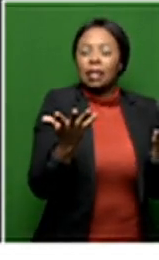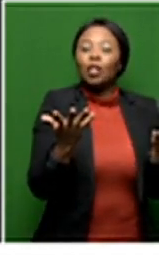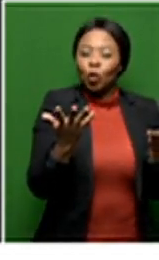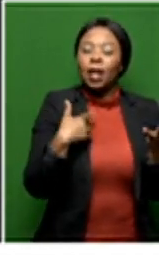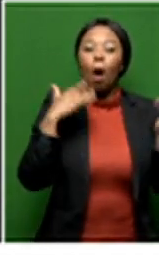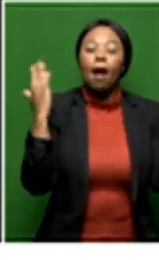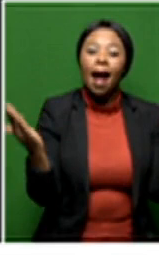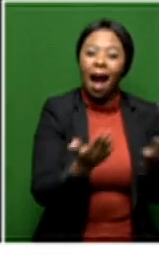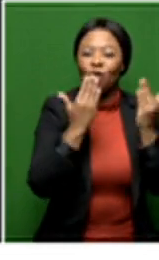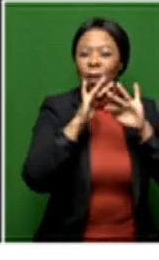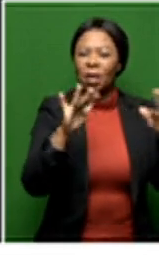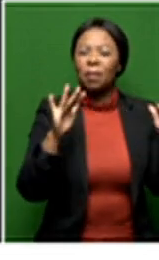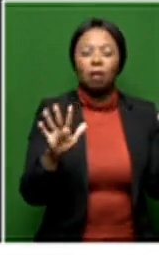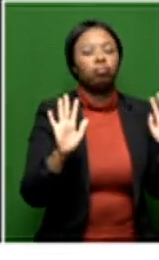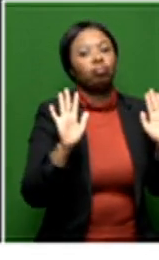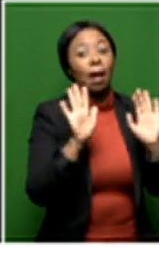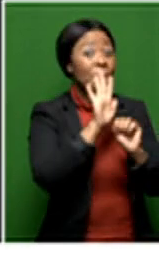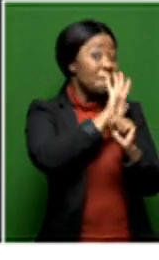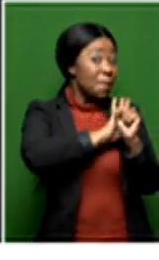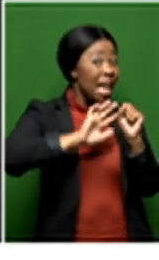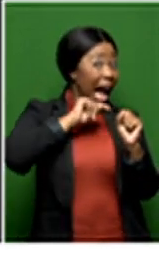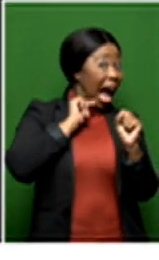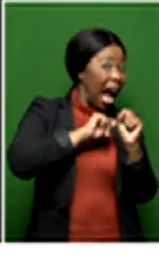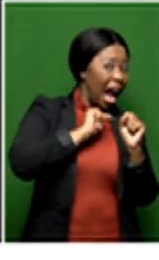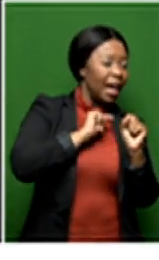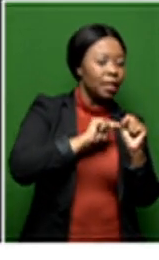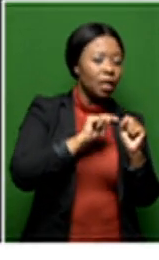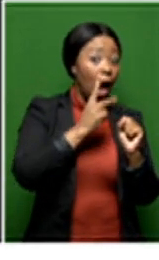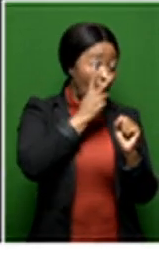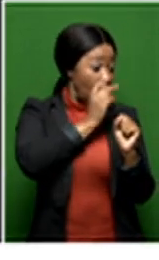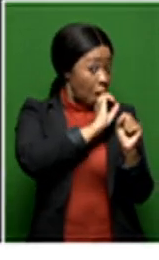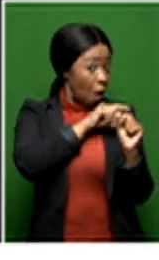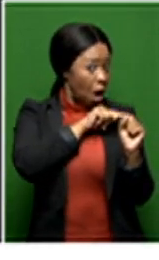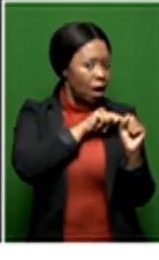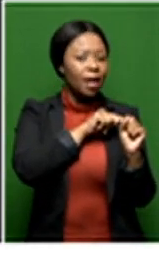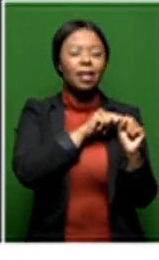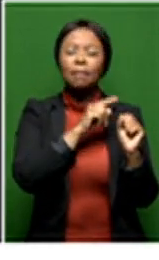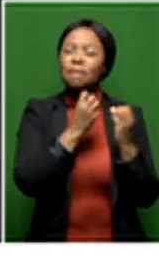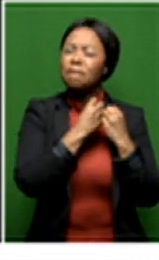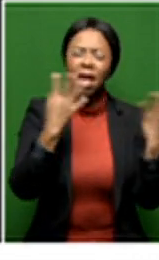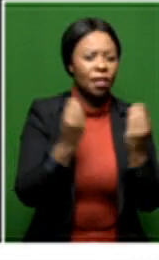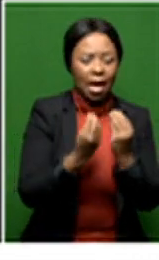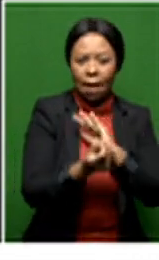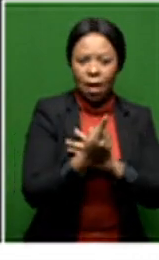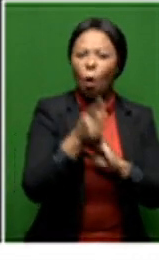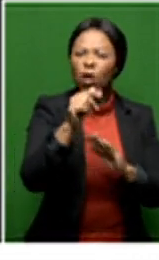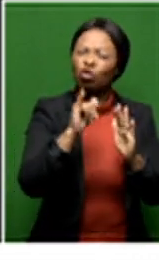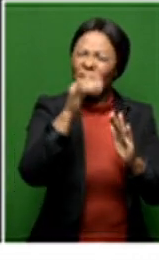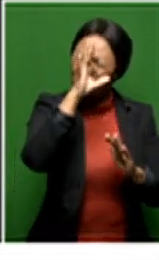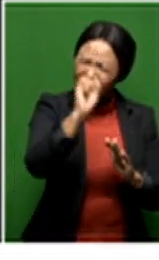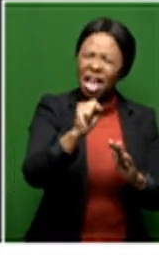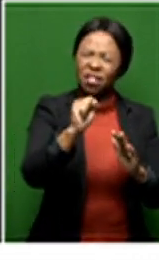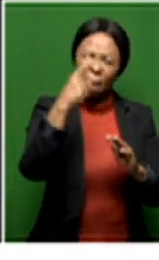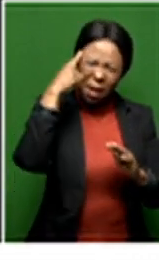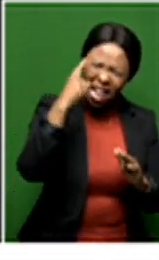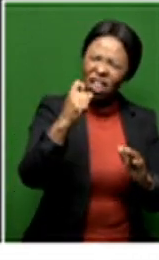that there's a whole lot that is happening behind the scenes, and just keep the faith. Keep the faith, keep on believing, keep on